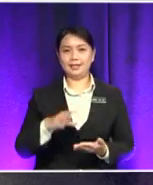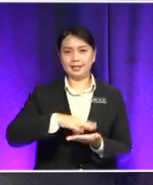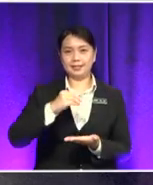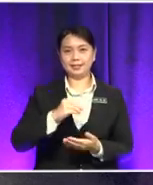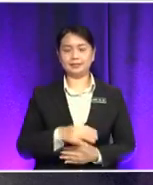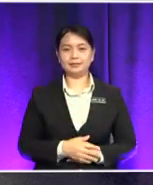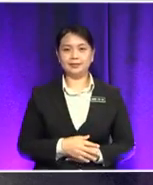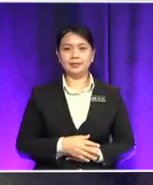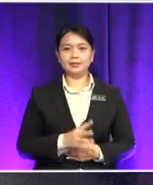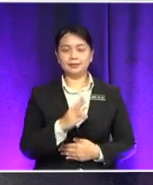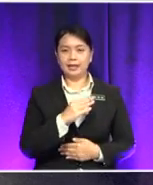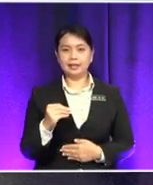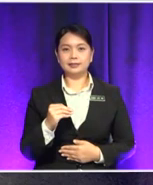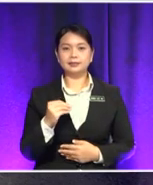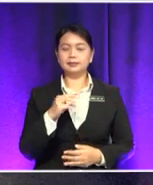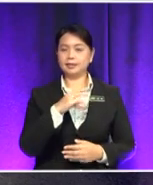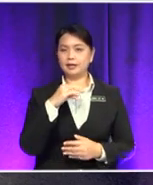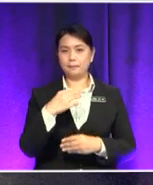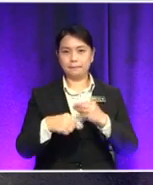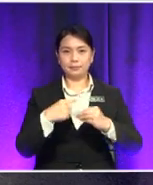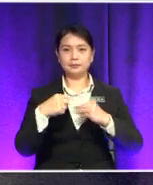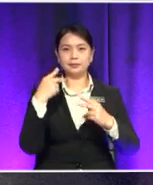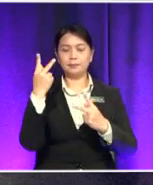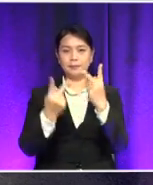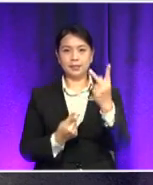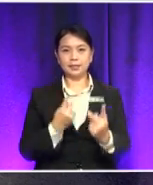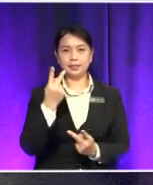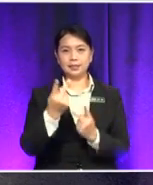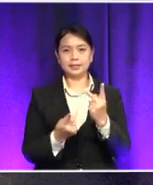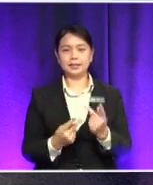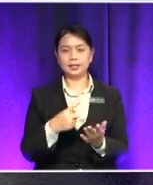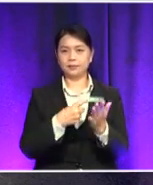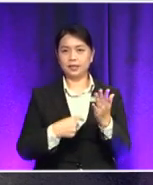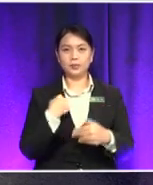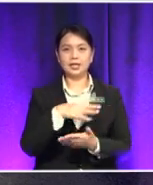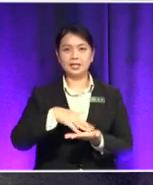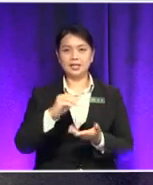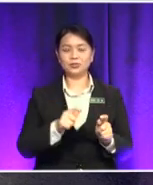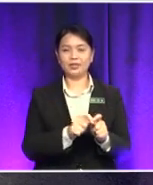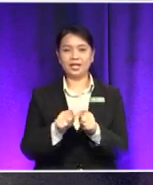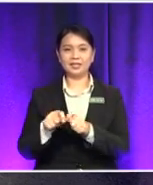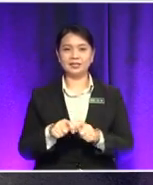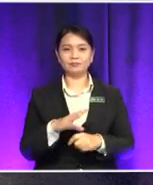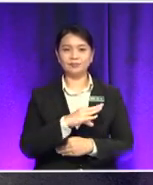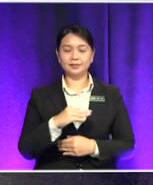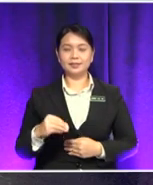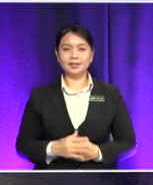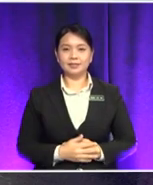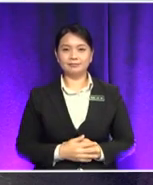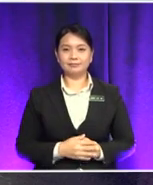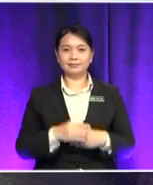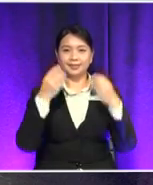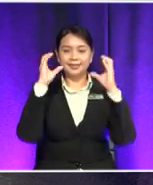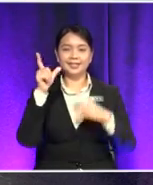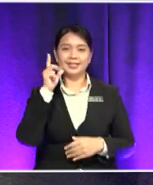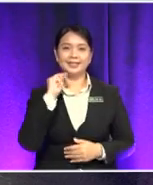of the environment. At the end of the day, I think that's the biggest value that we learn together. And of course, to our sign language interpreter, Teacher